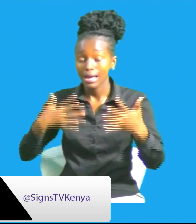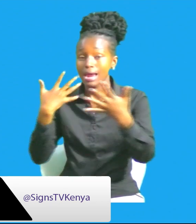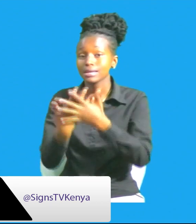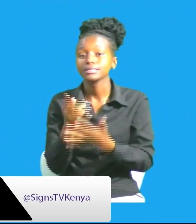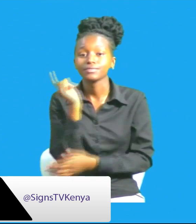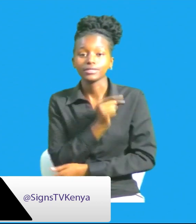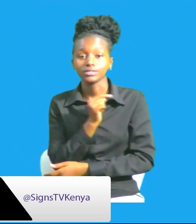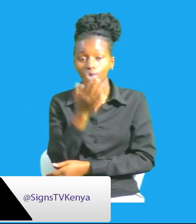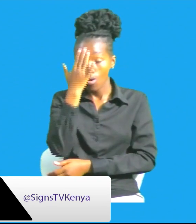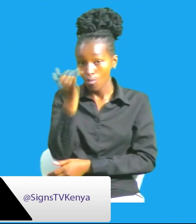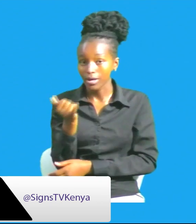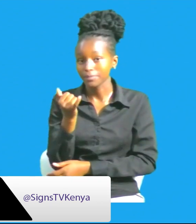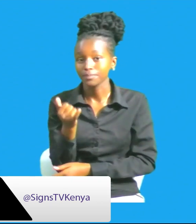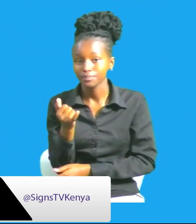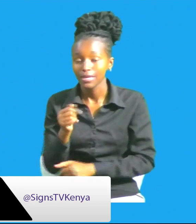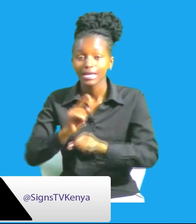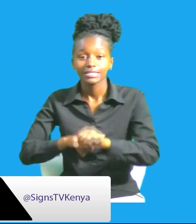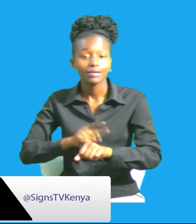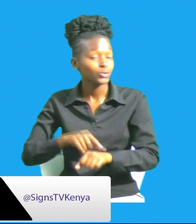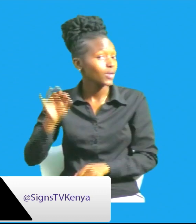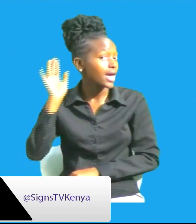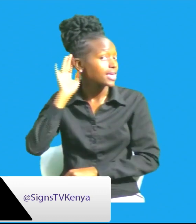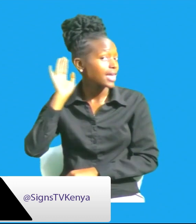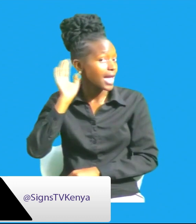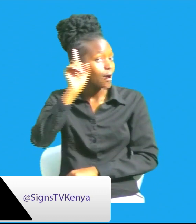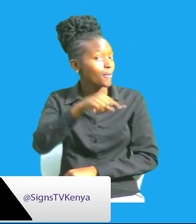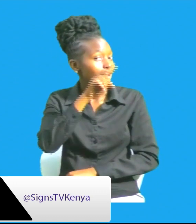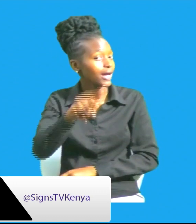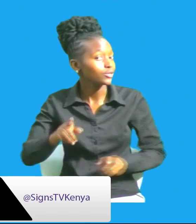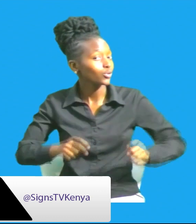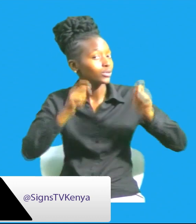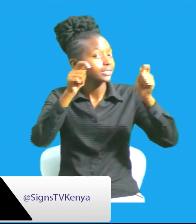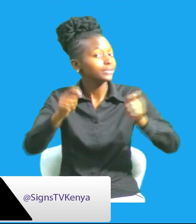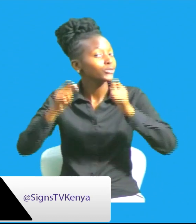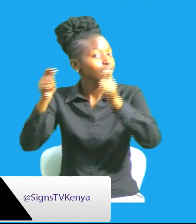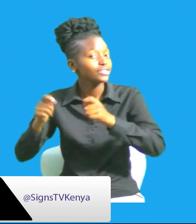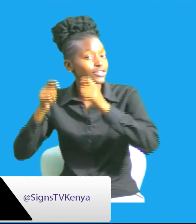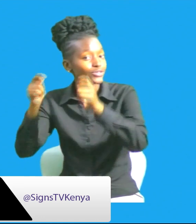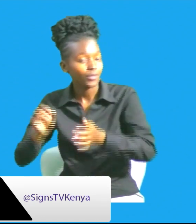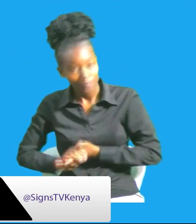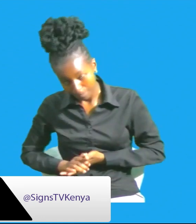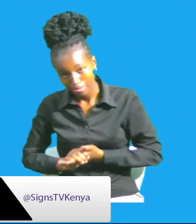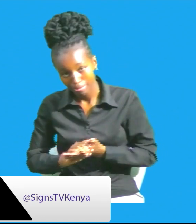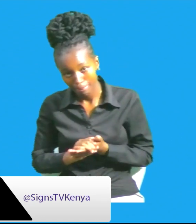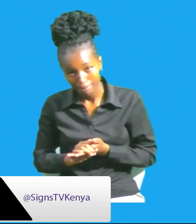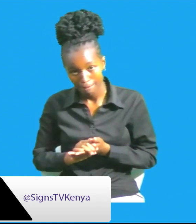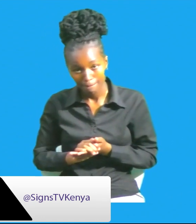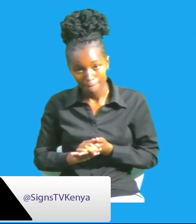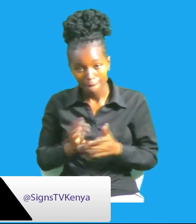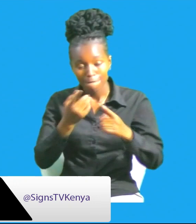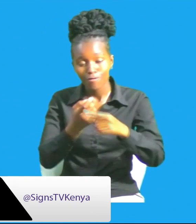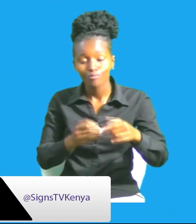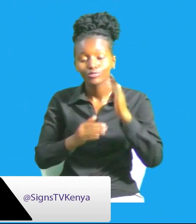because despite the fact that wakulisemwa na wale wakubwa wenye walikuwa wameitisha zile